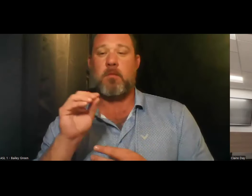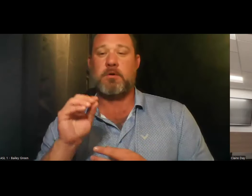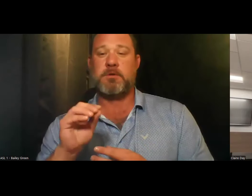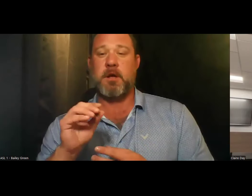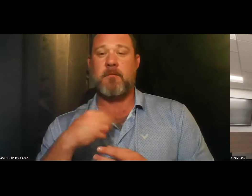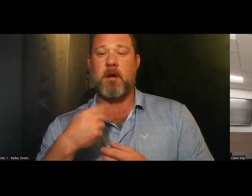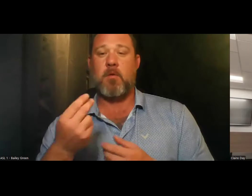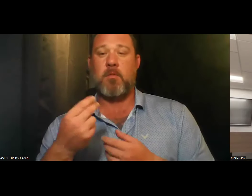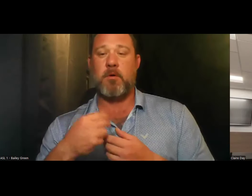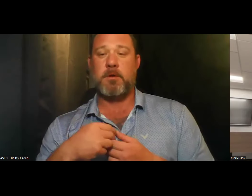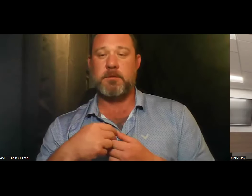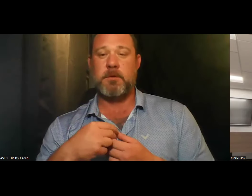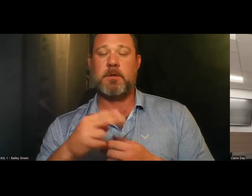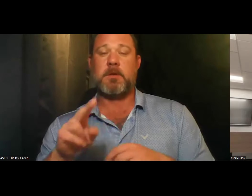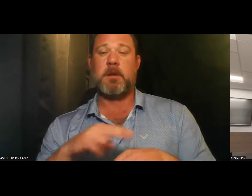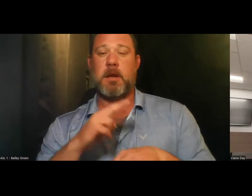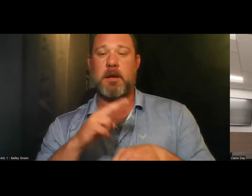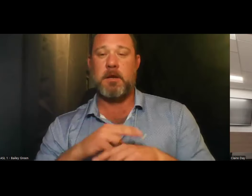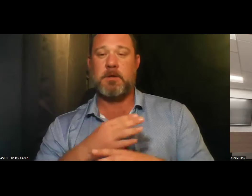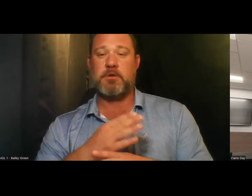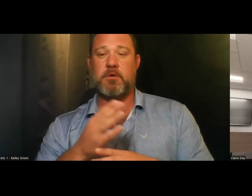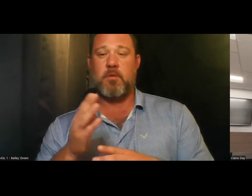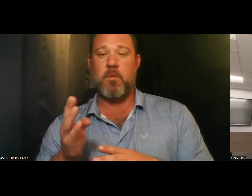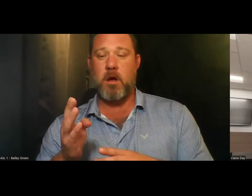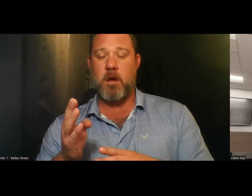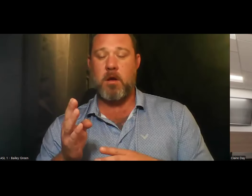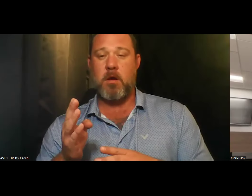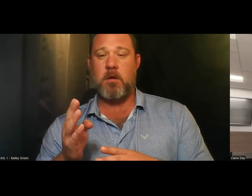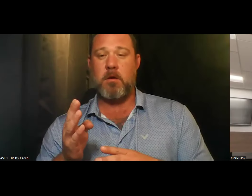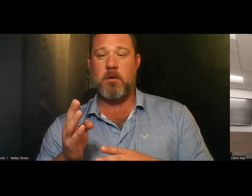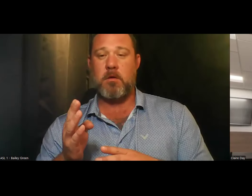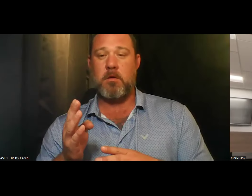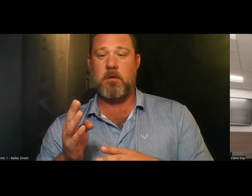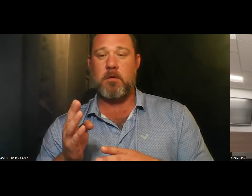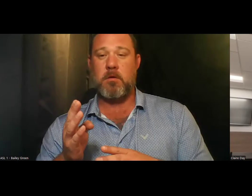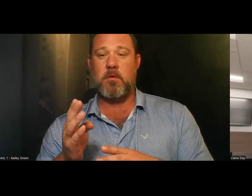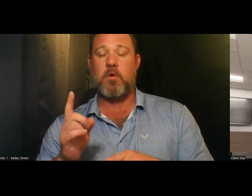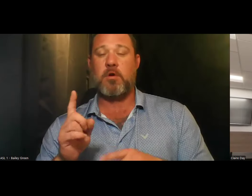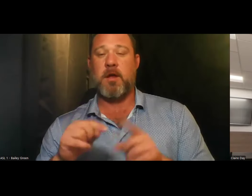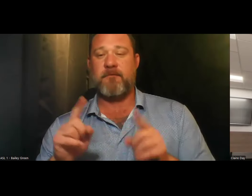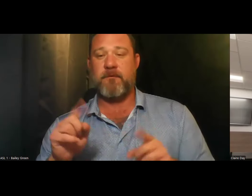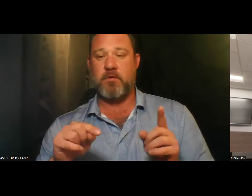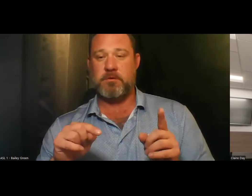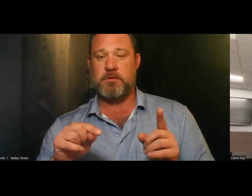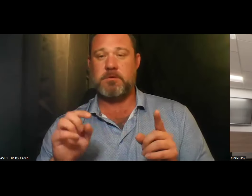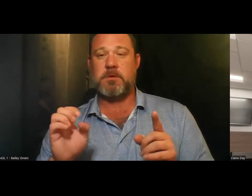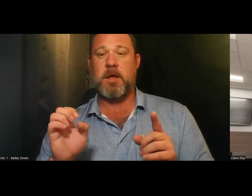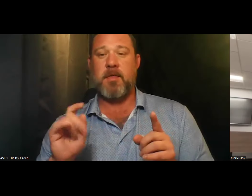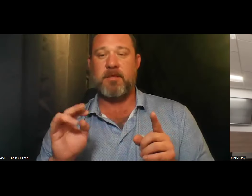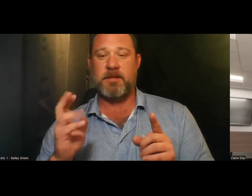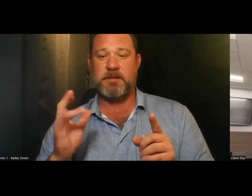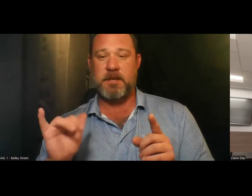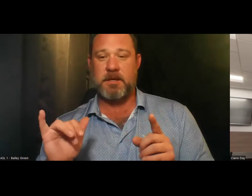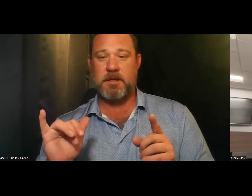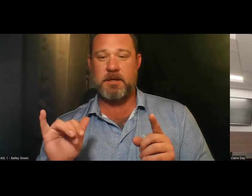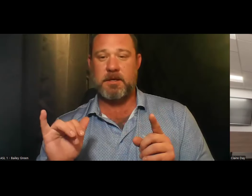our participants nationwide were ethnically diverse. And what was really